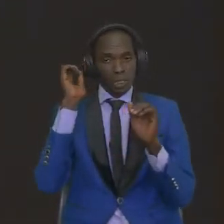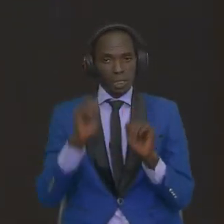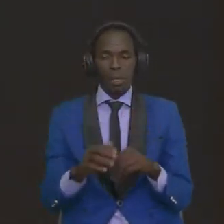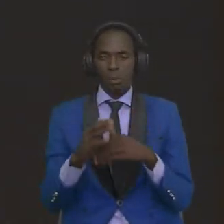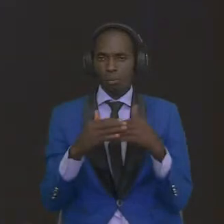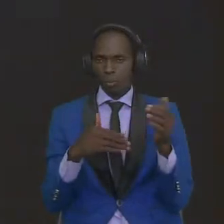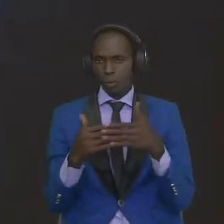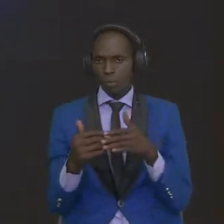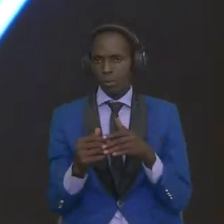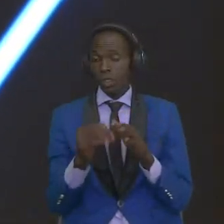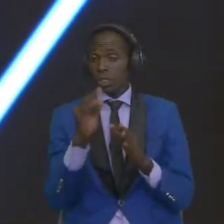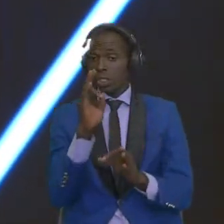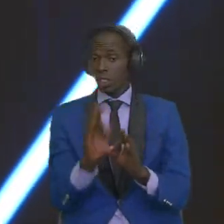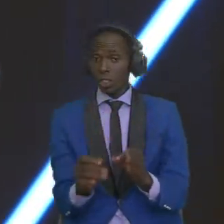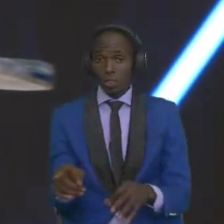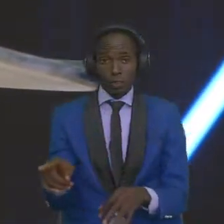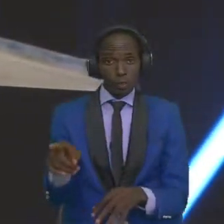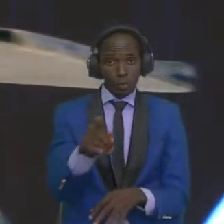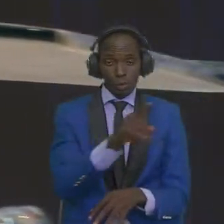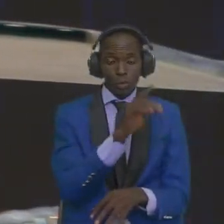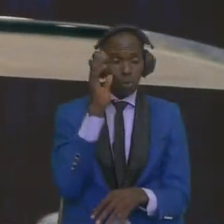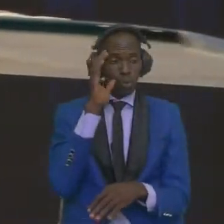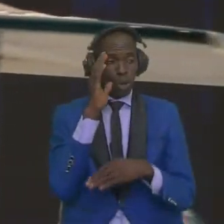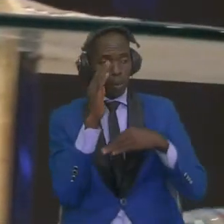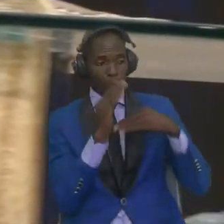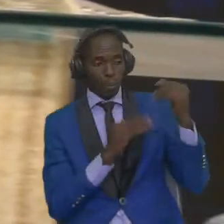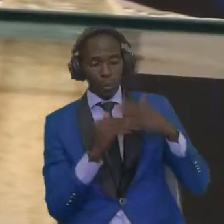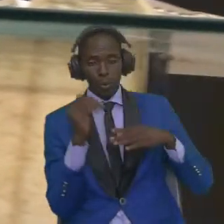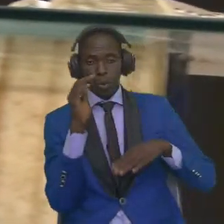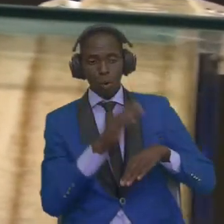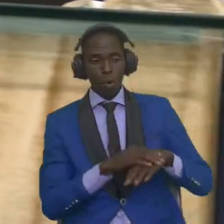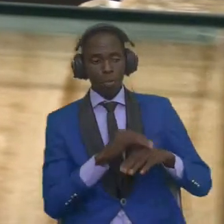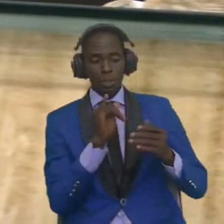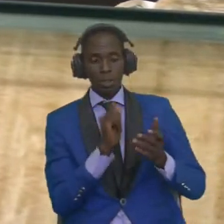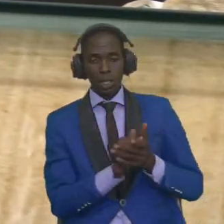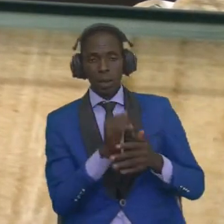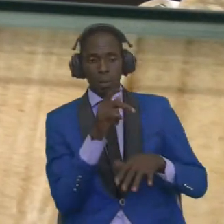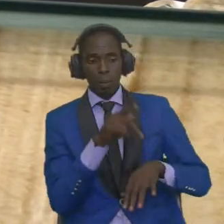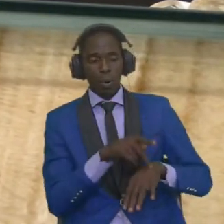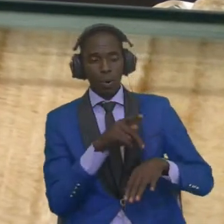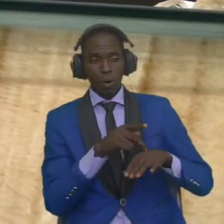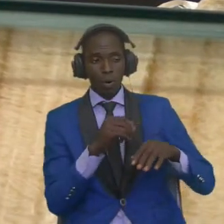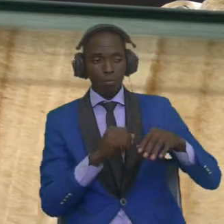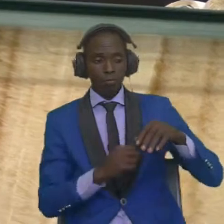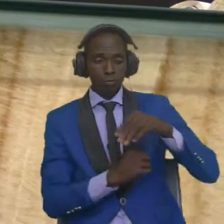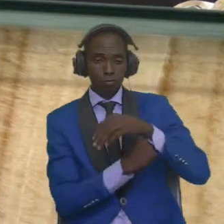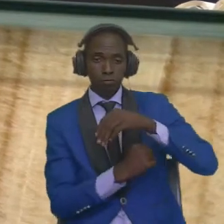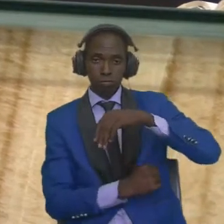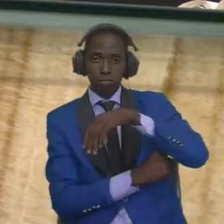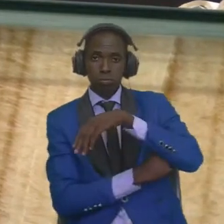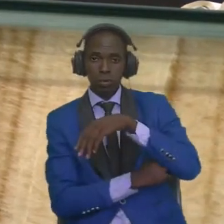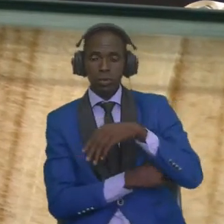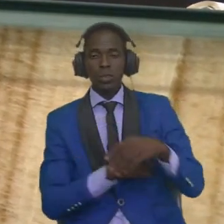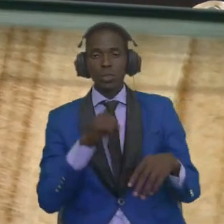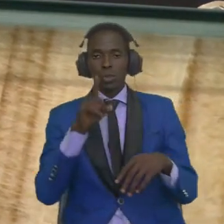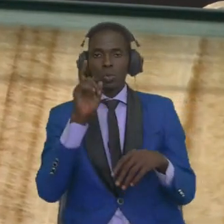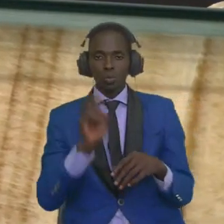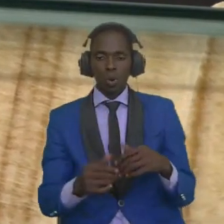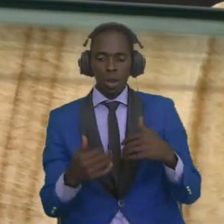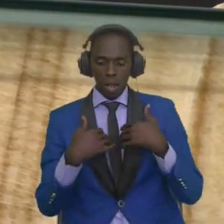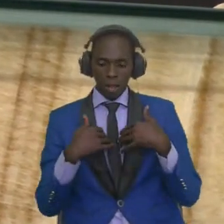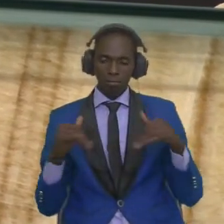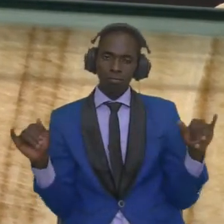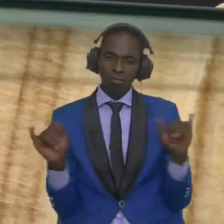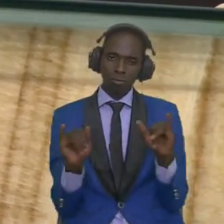is going to build on that foundation of Paul the apostle, he must have similar